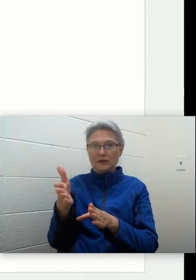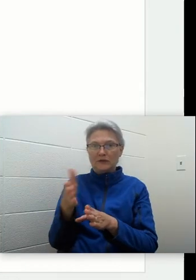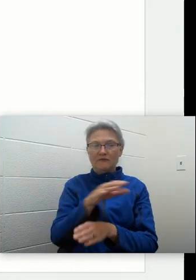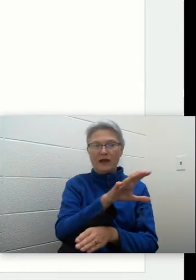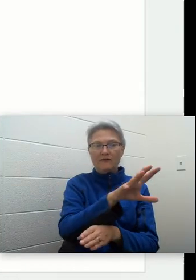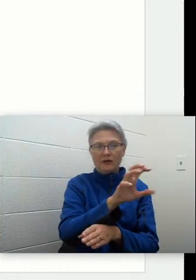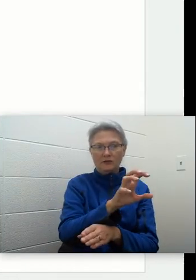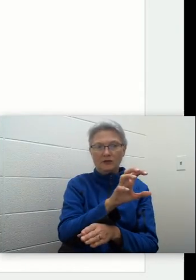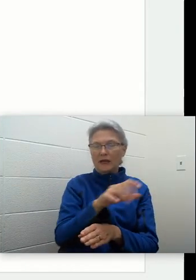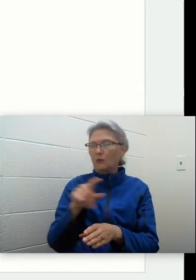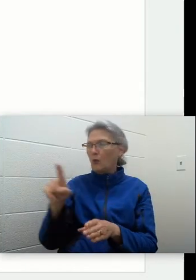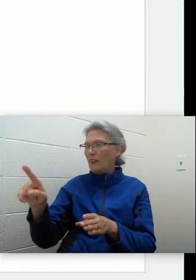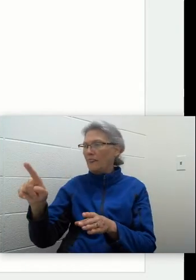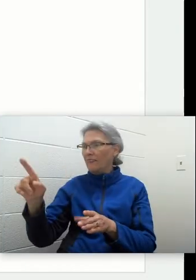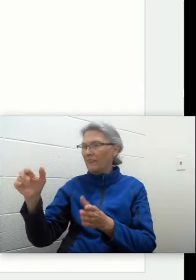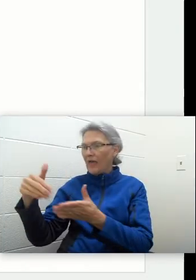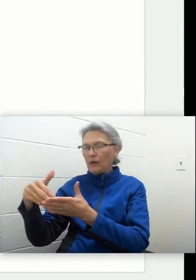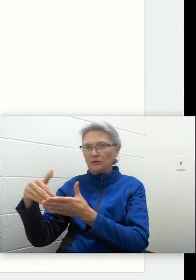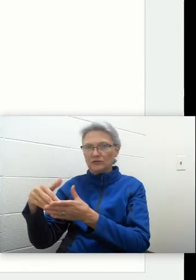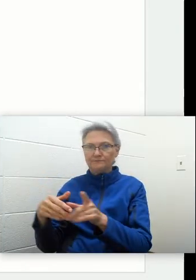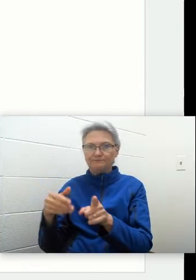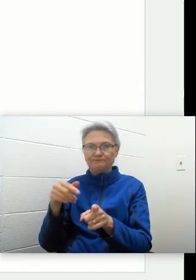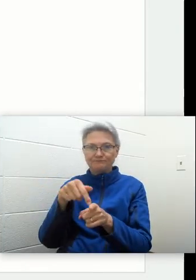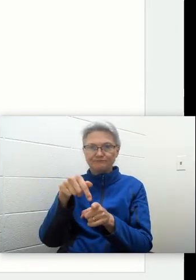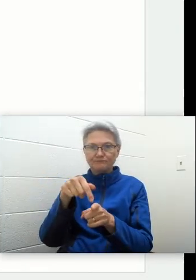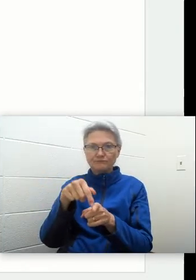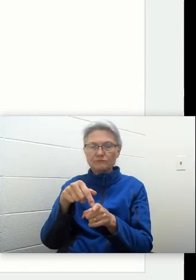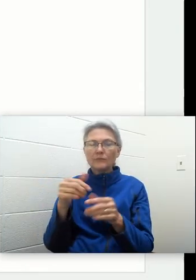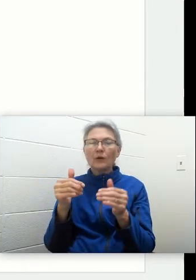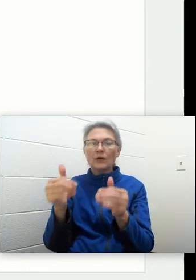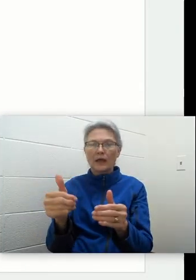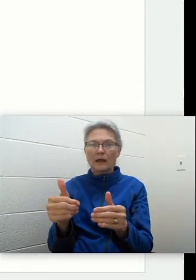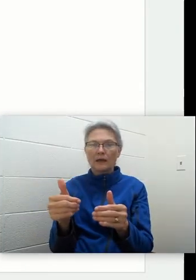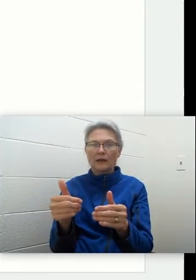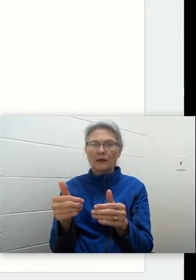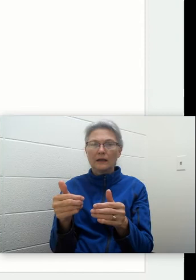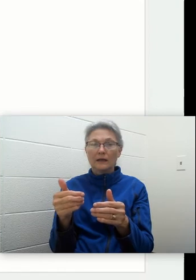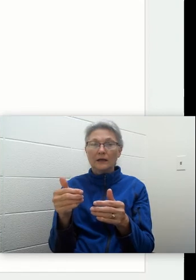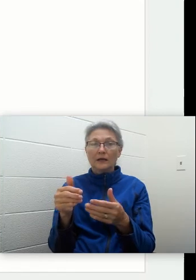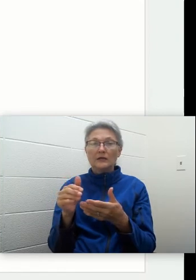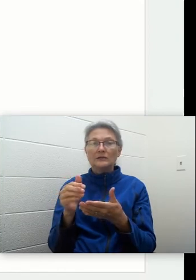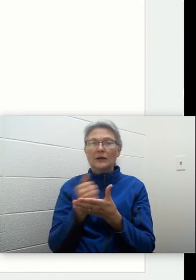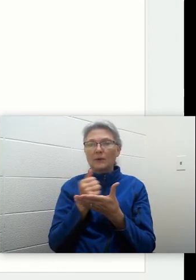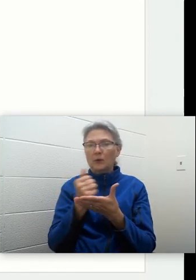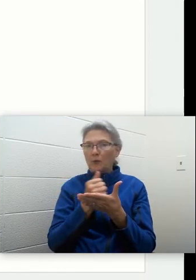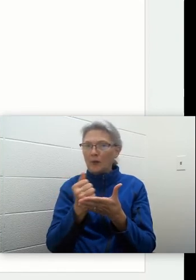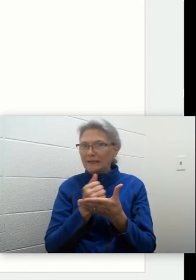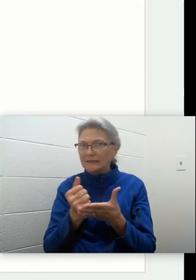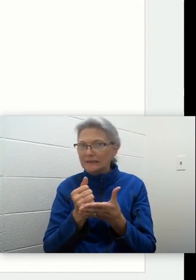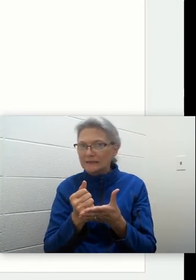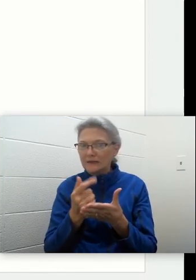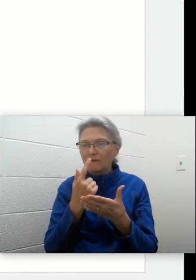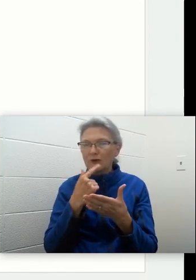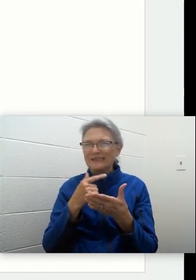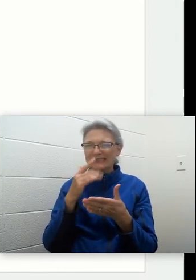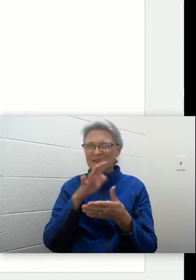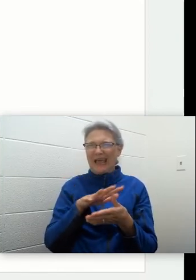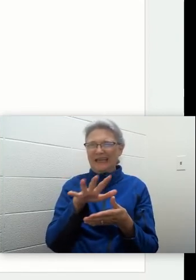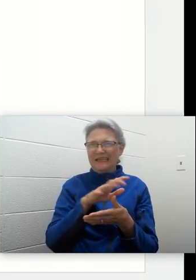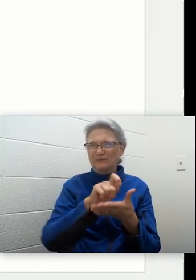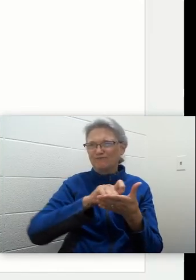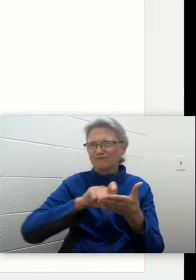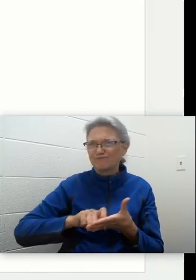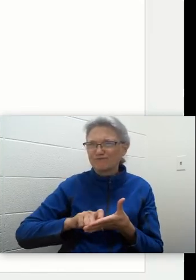500 and 1,000. All right, let's go ahead and let's get started. And I'm going to actually, to save space here, I'm going to go ahead and just delete some of